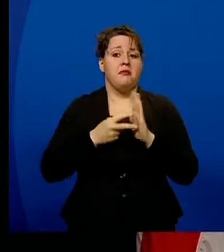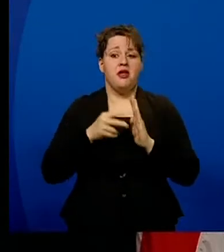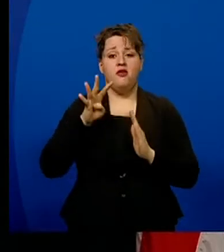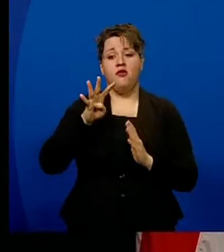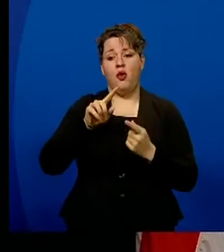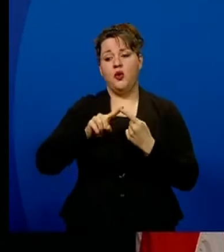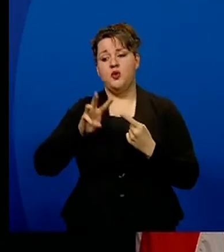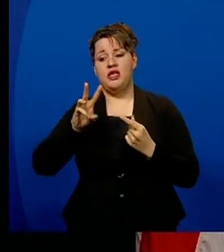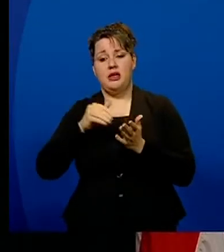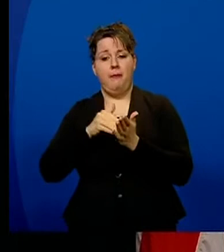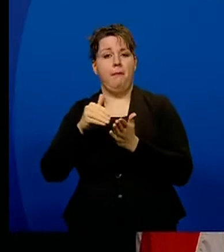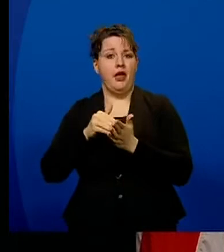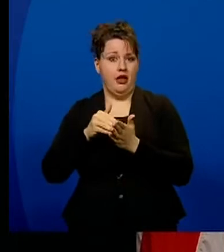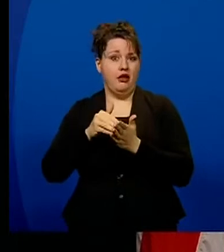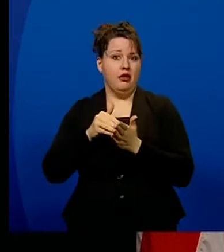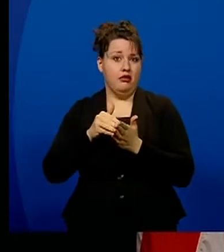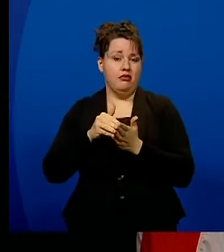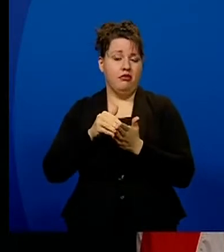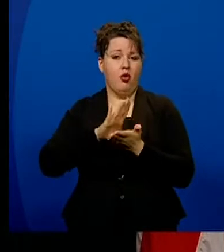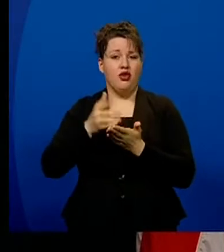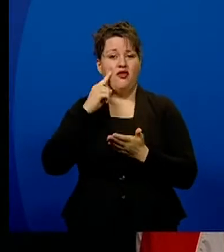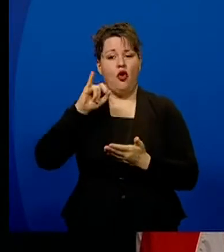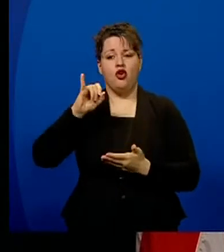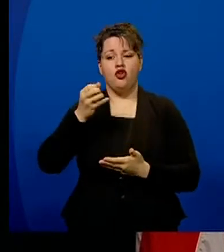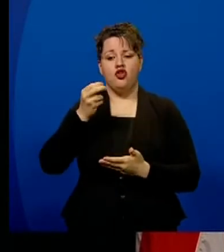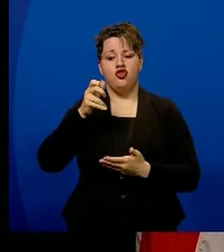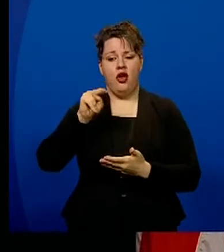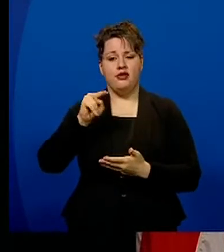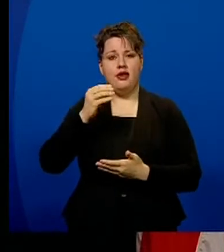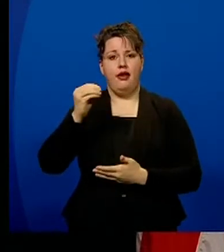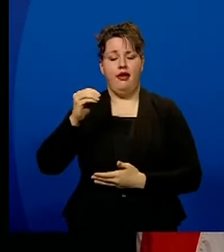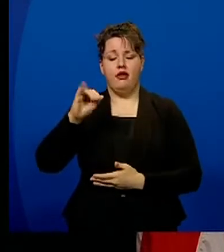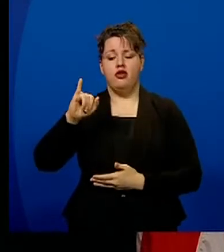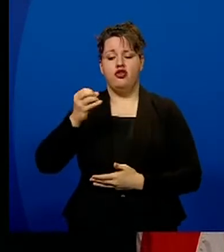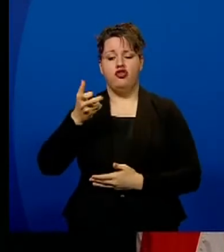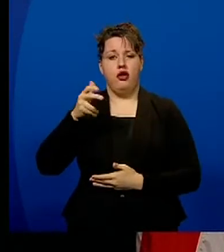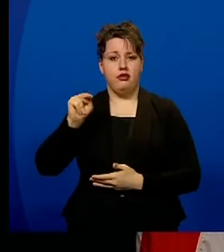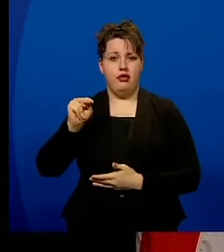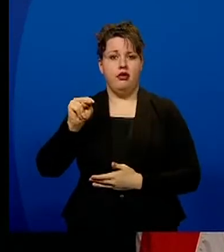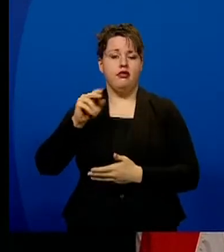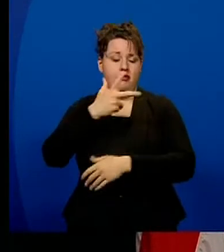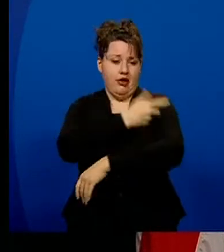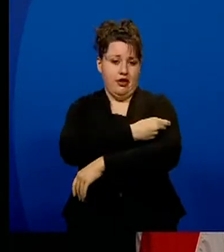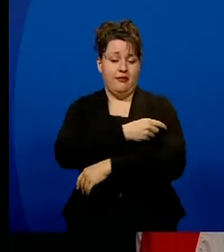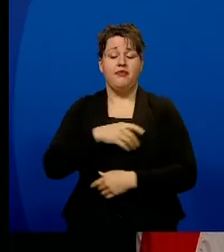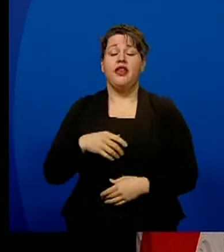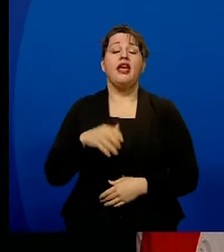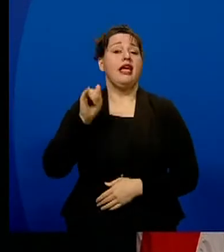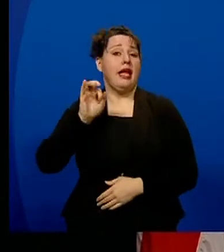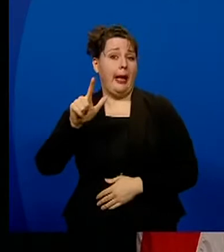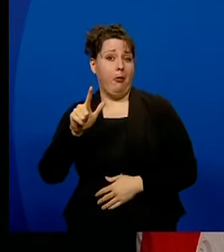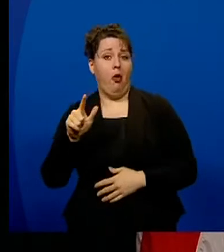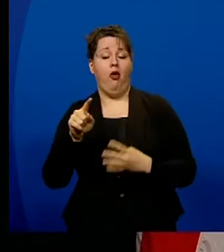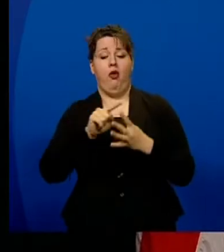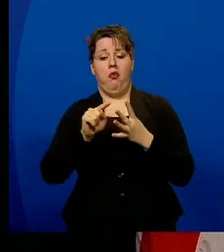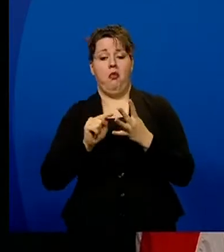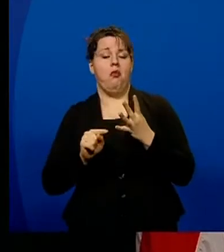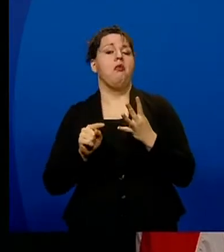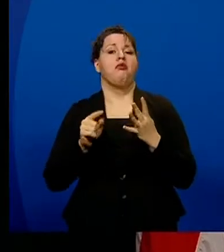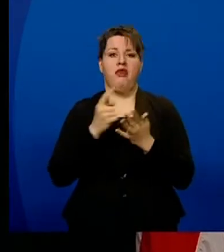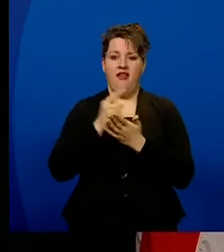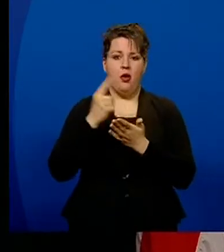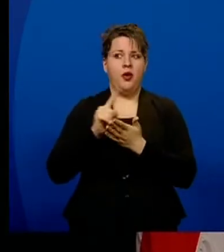million doses of the Johnson & Johnson vaccine. Then in April, weekly allocations could increase even